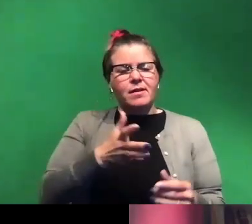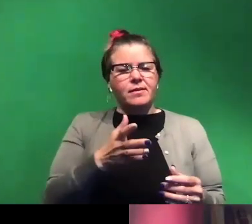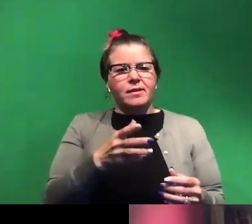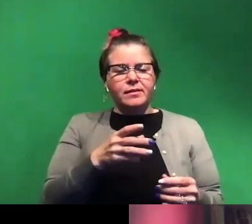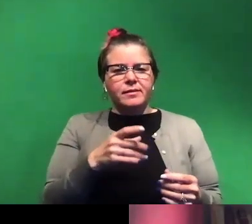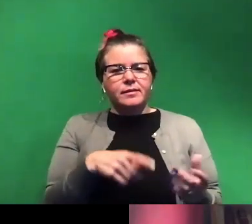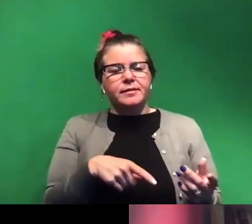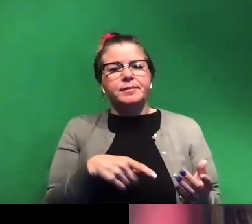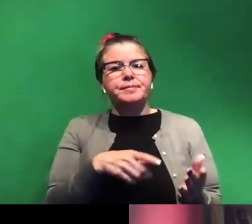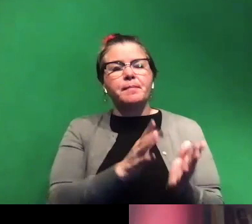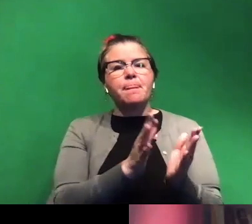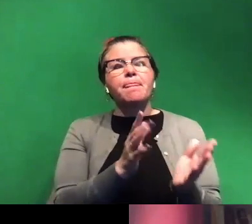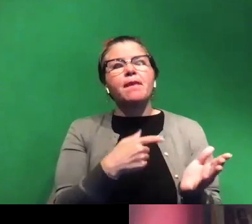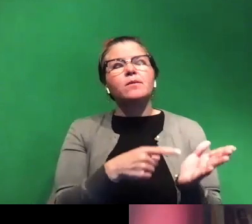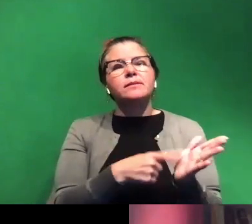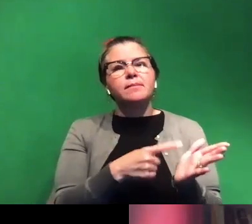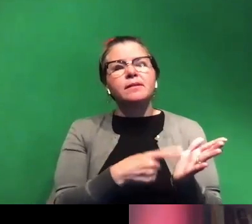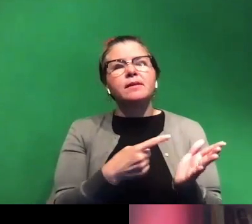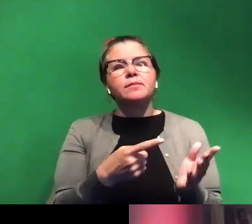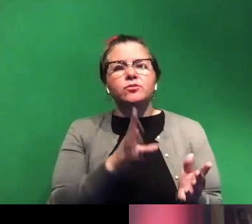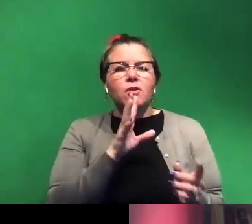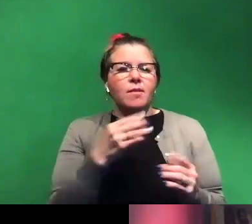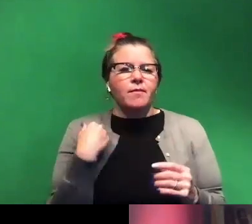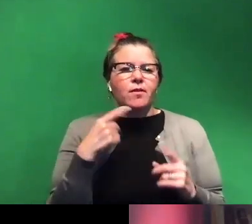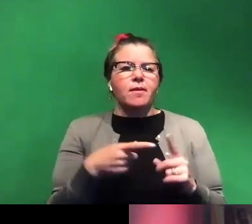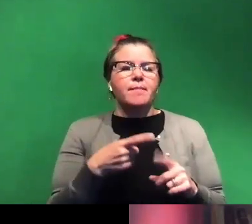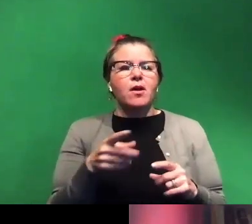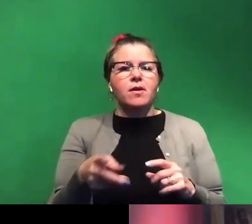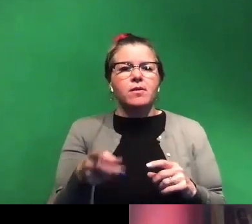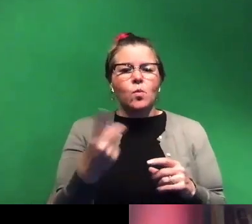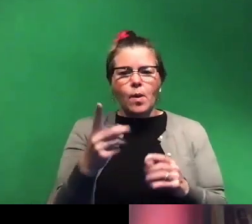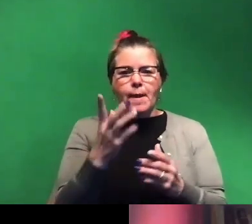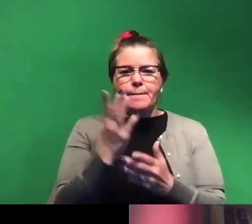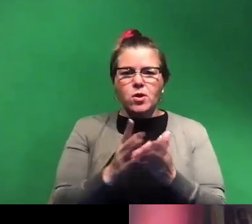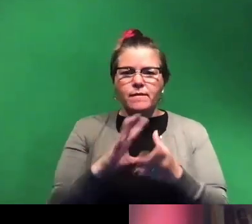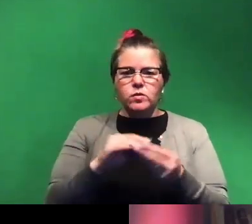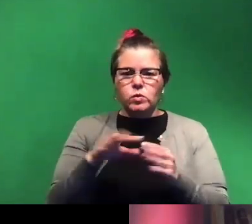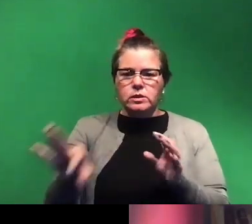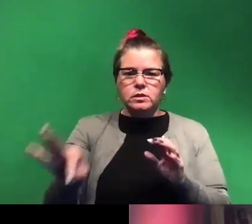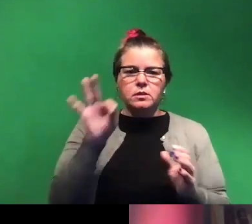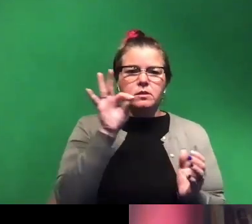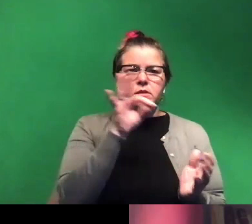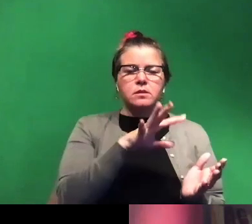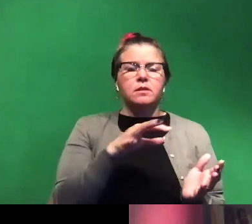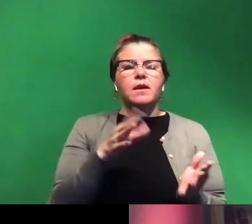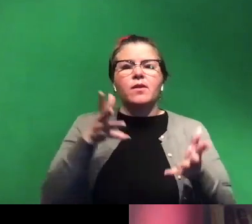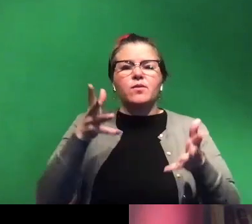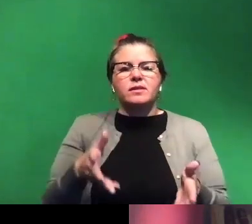know at times, like we were talking before about pulling one part of the story out and the rest of it, and that some researchers might feel like, well, wait, you